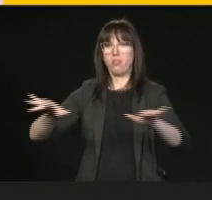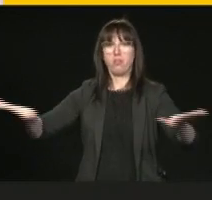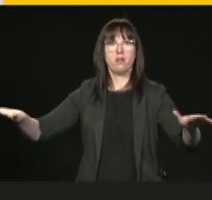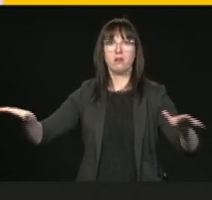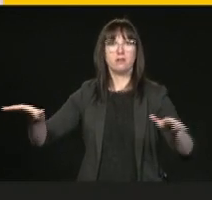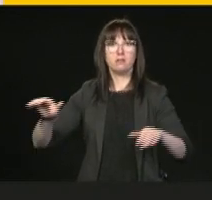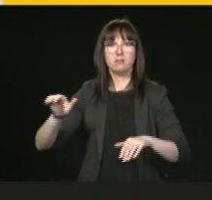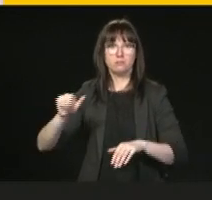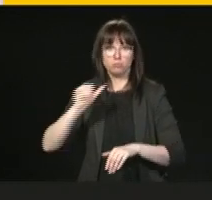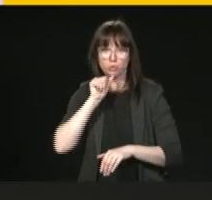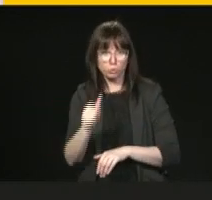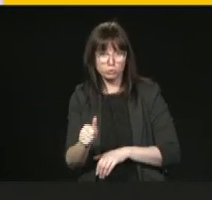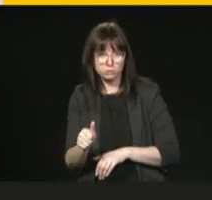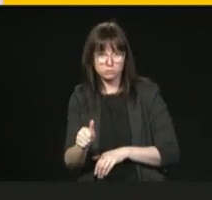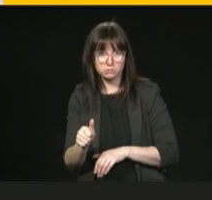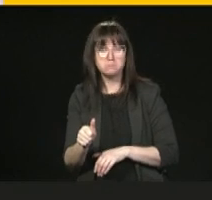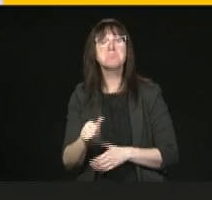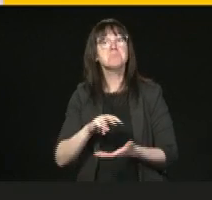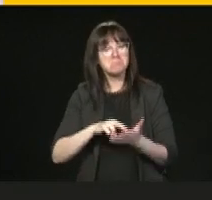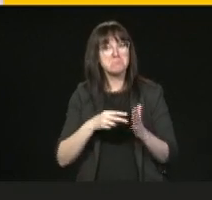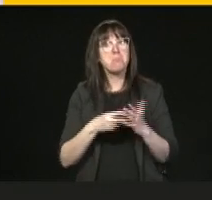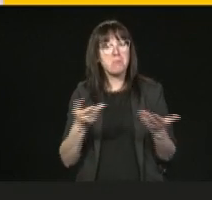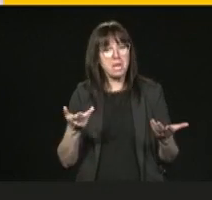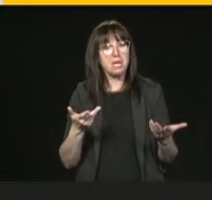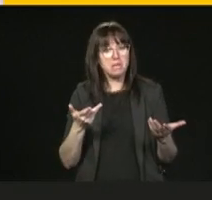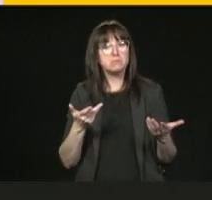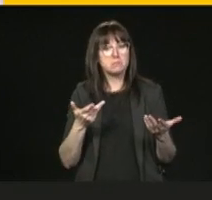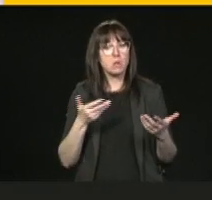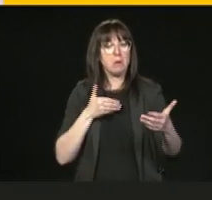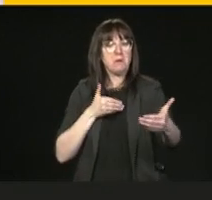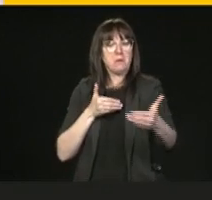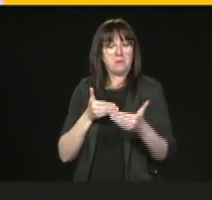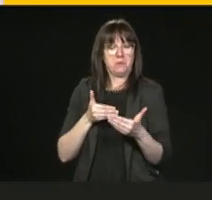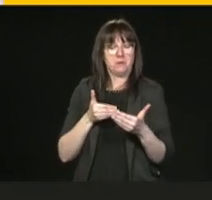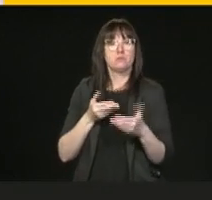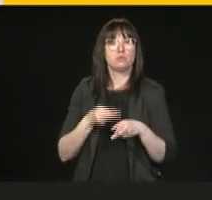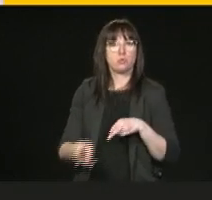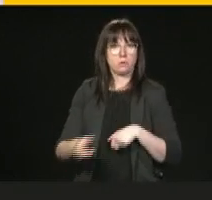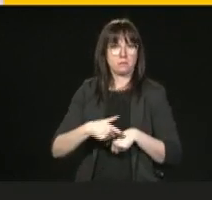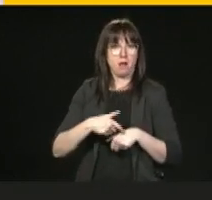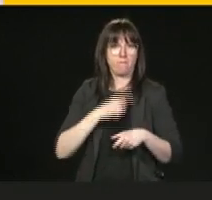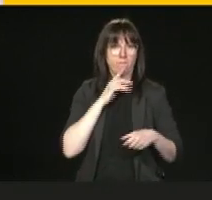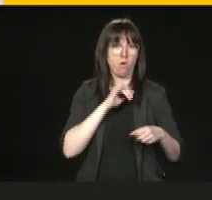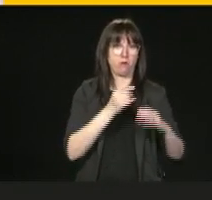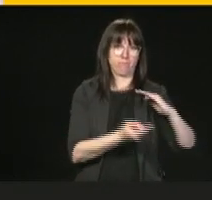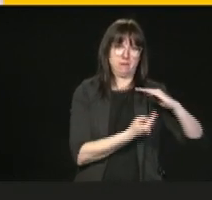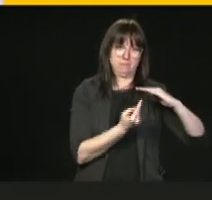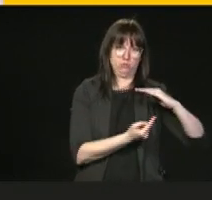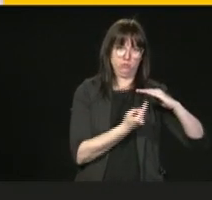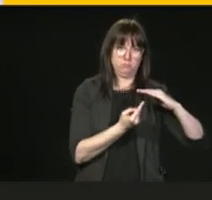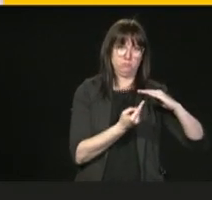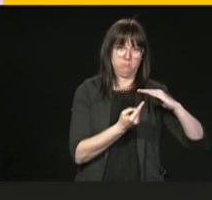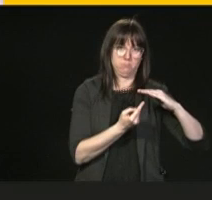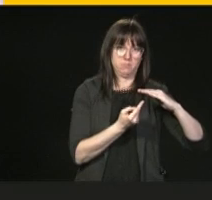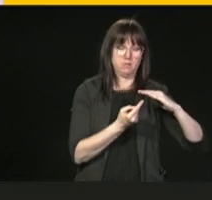this virus, then we will be in for a much shorter time in isolation than others.